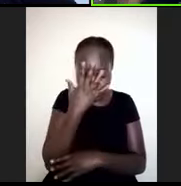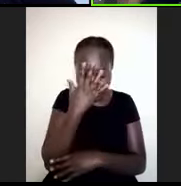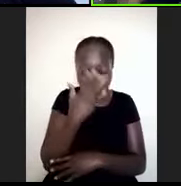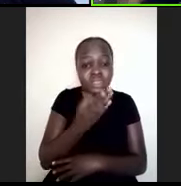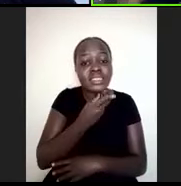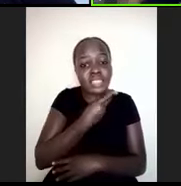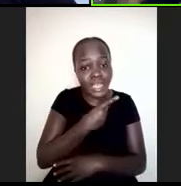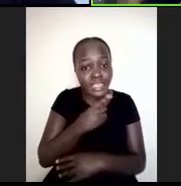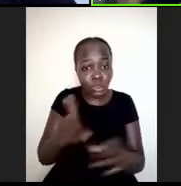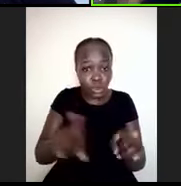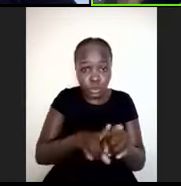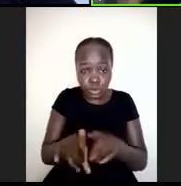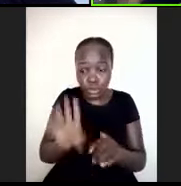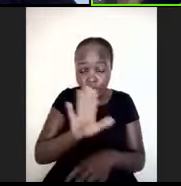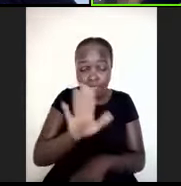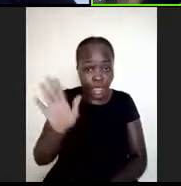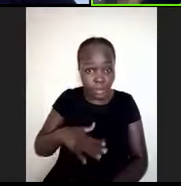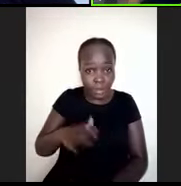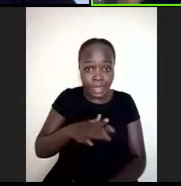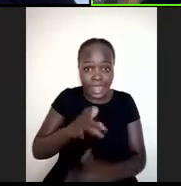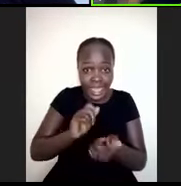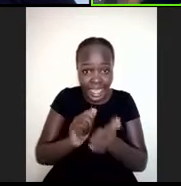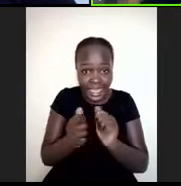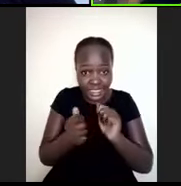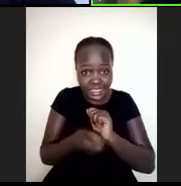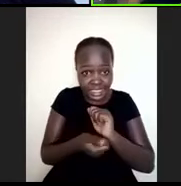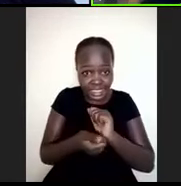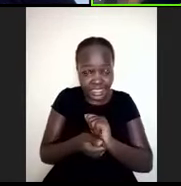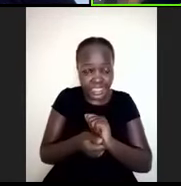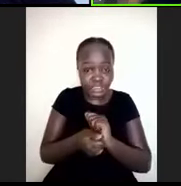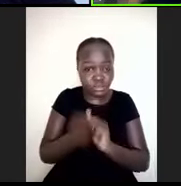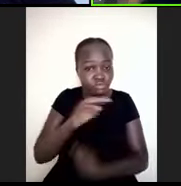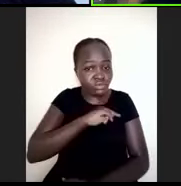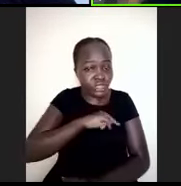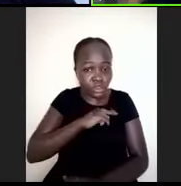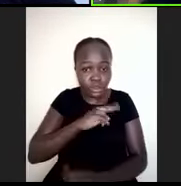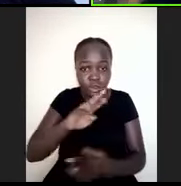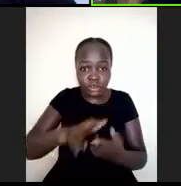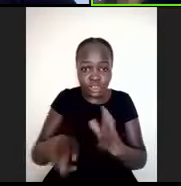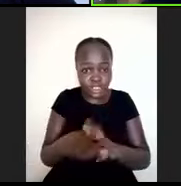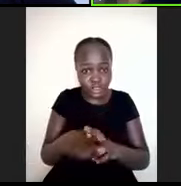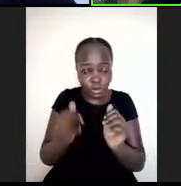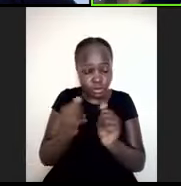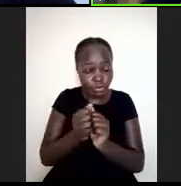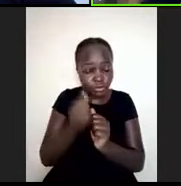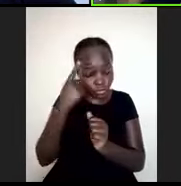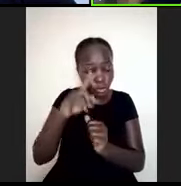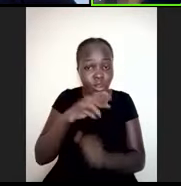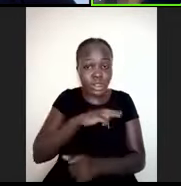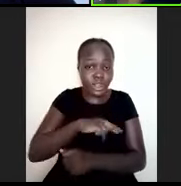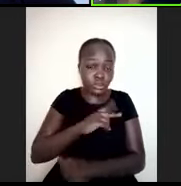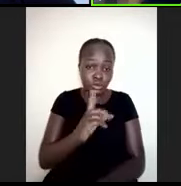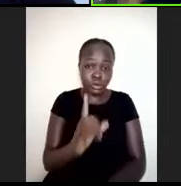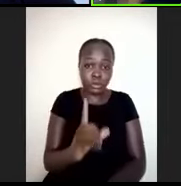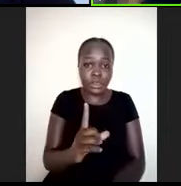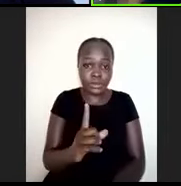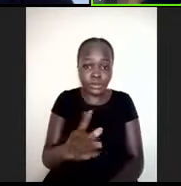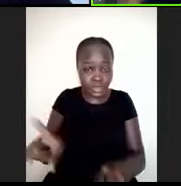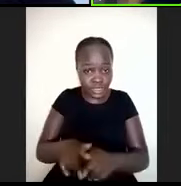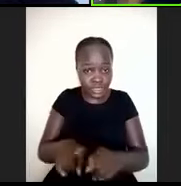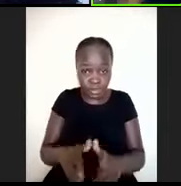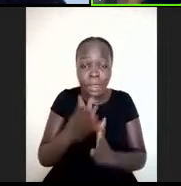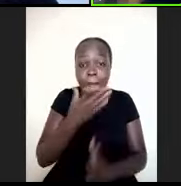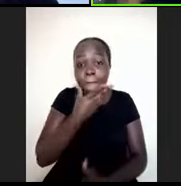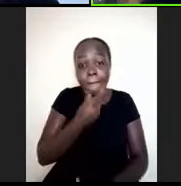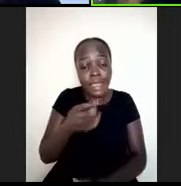Even their women exchanged natural relations for unnatural ones. In the same way, the men